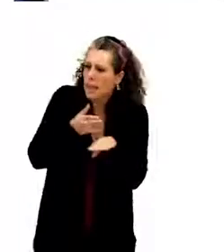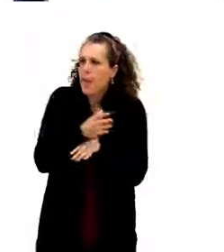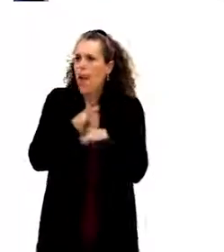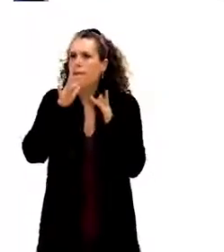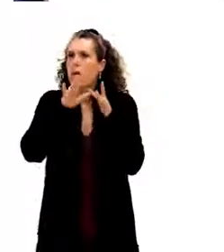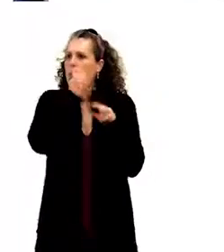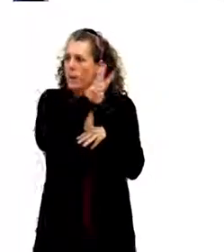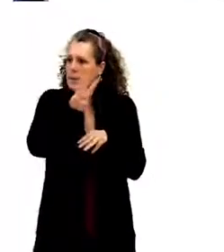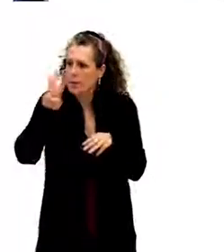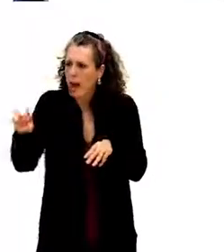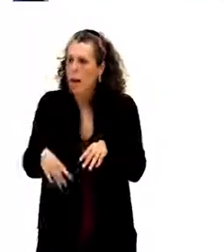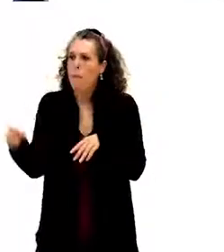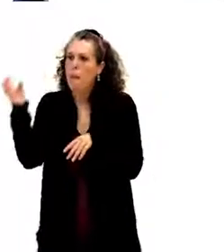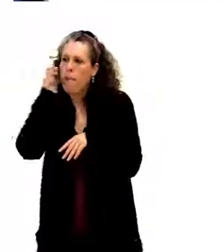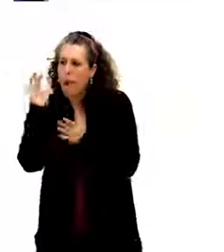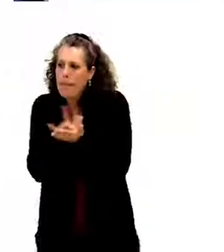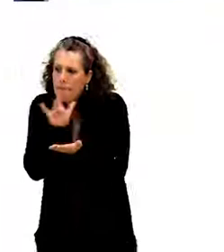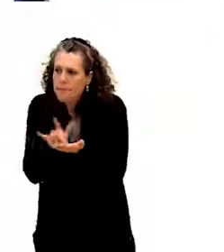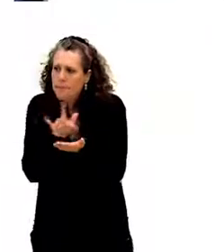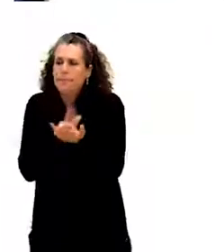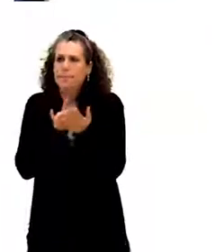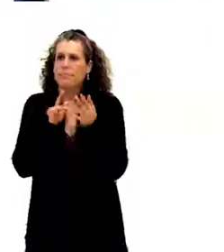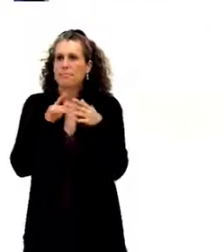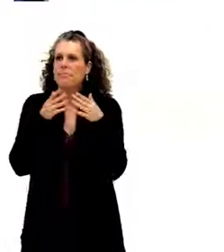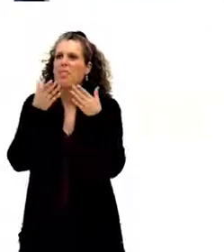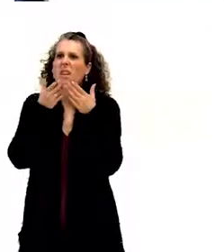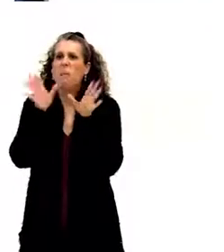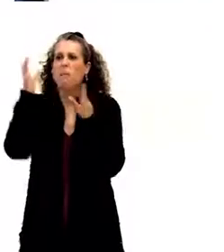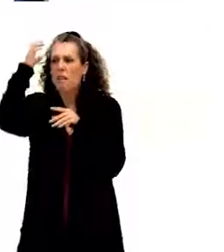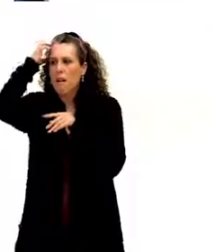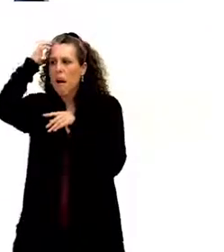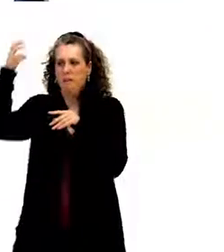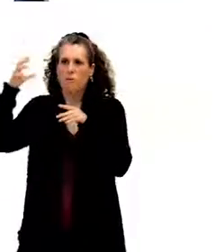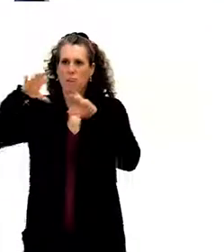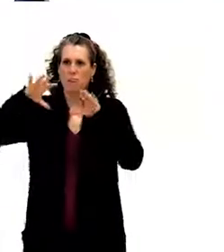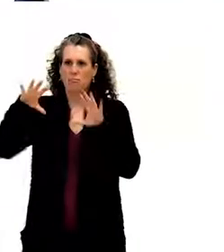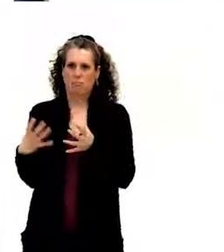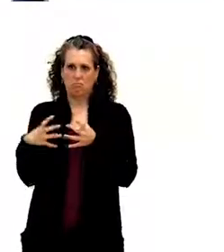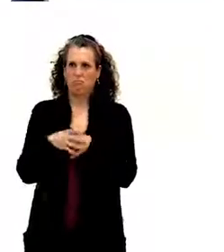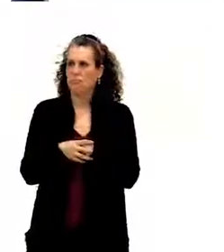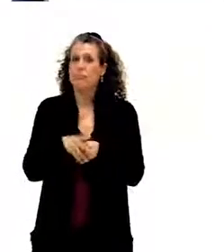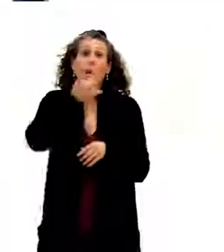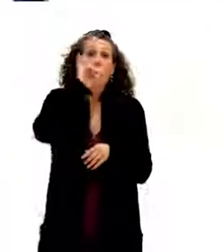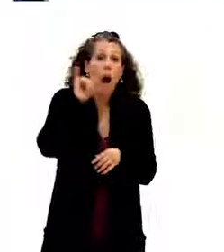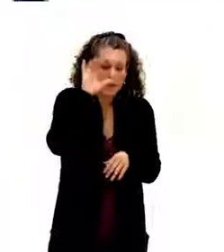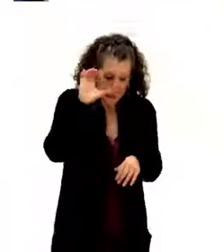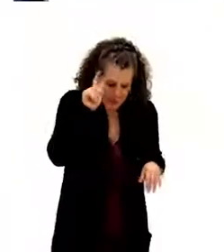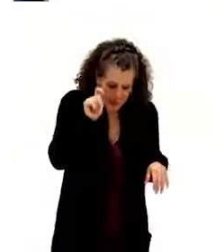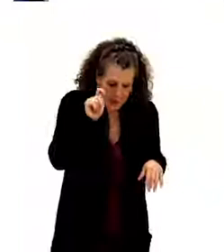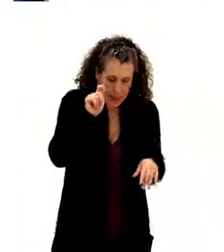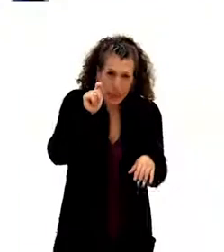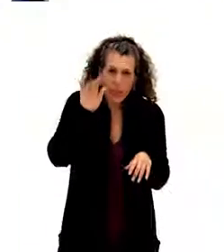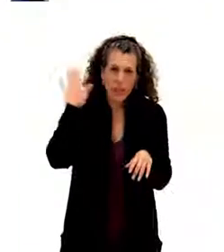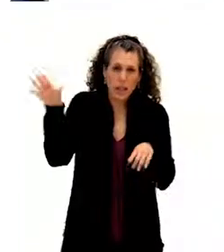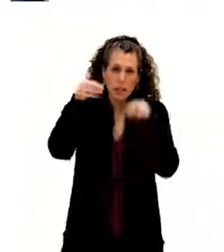That directive corresponds into not only infrastructure accessibility, but also ICT infrastructure